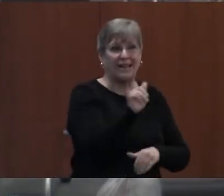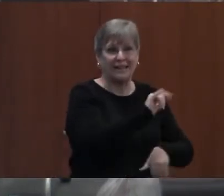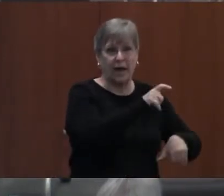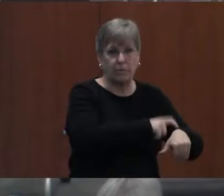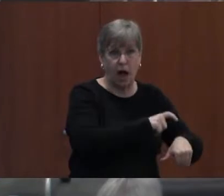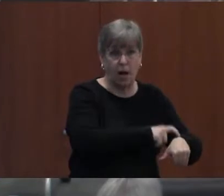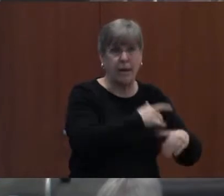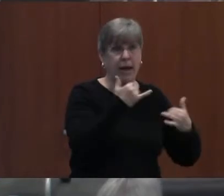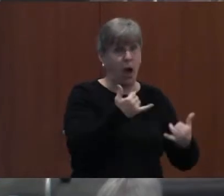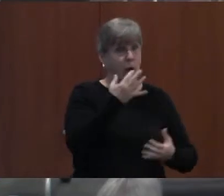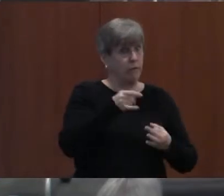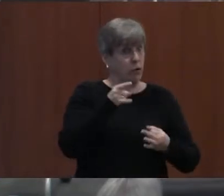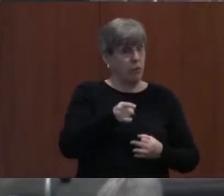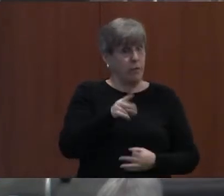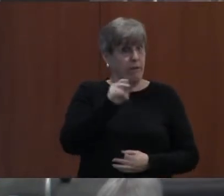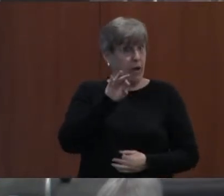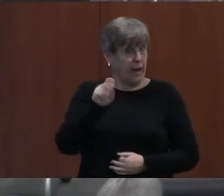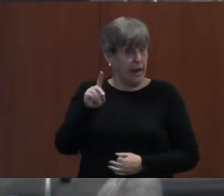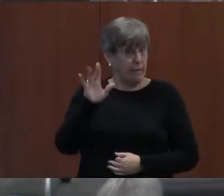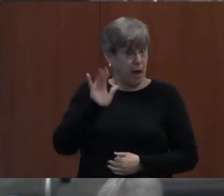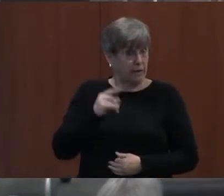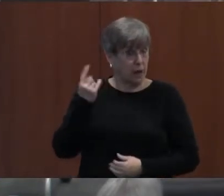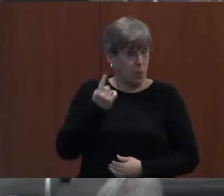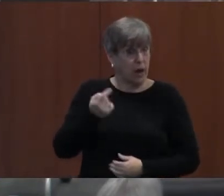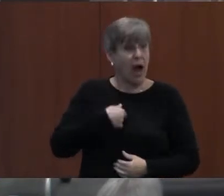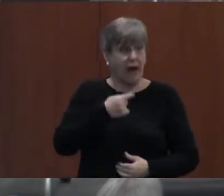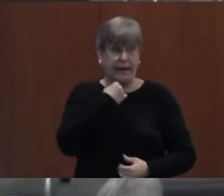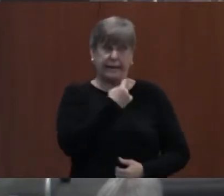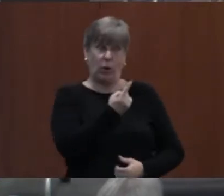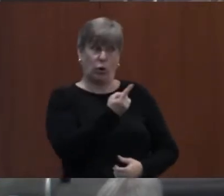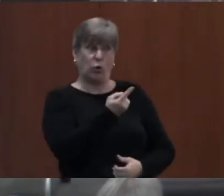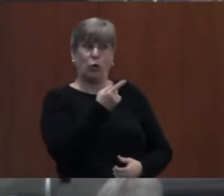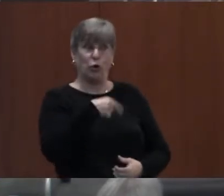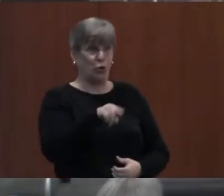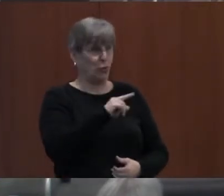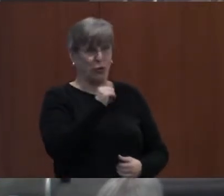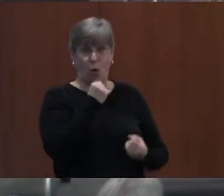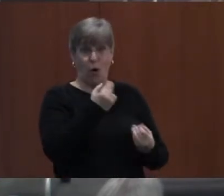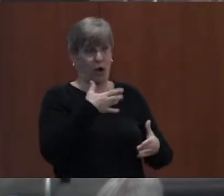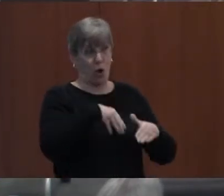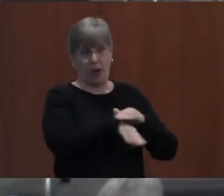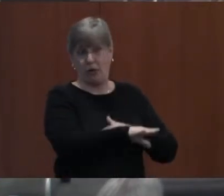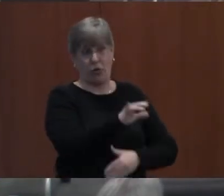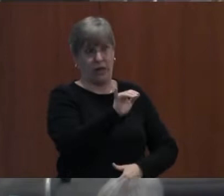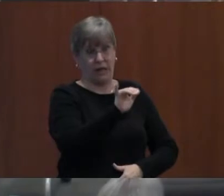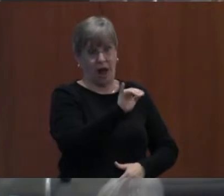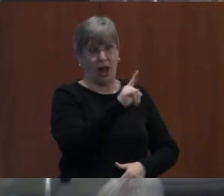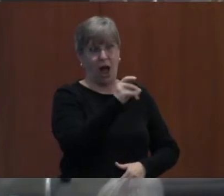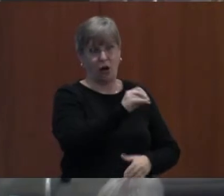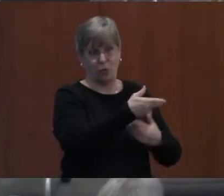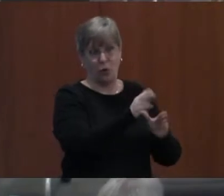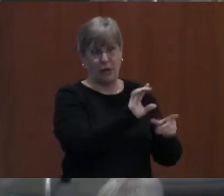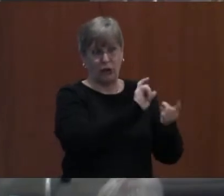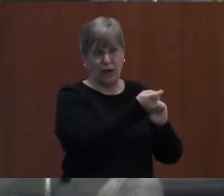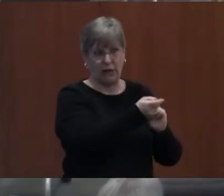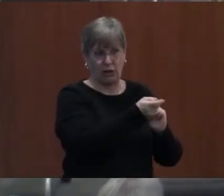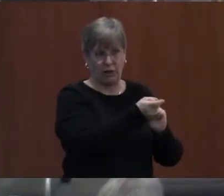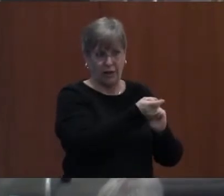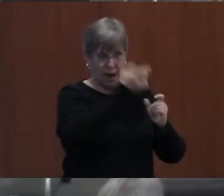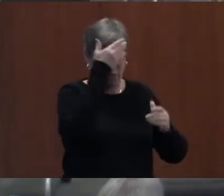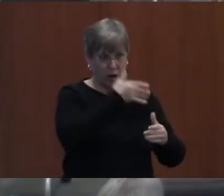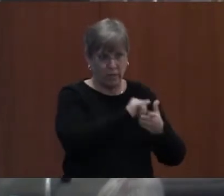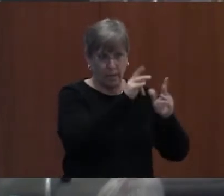time. Now, if you've been violated by somebody, I can tell you, you do not want to go into a locker room and change in front of